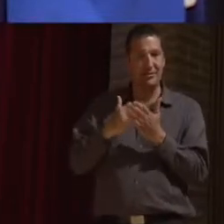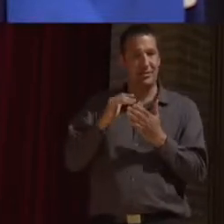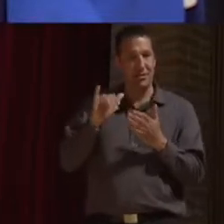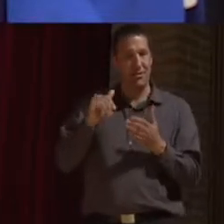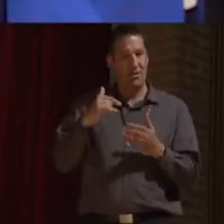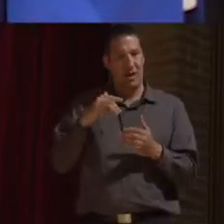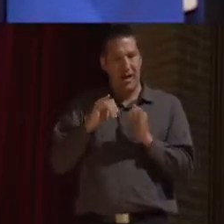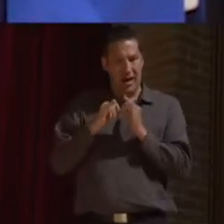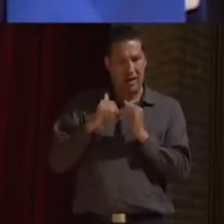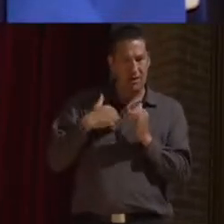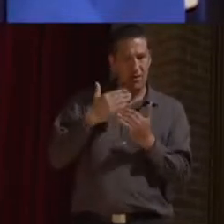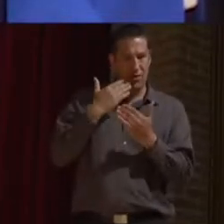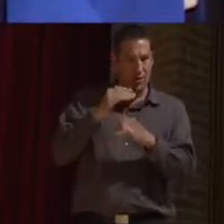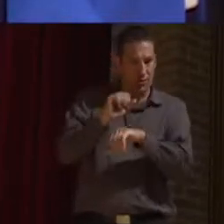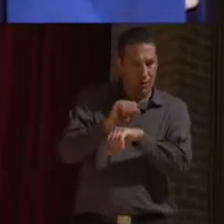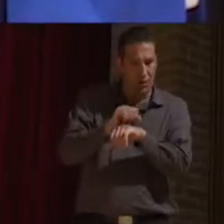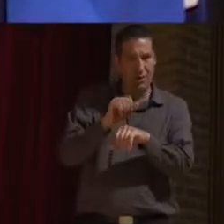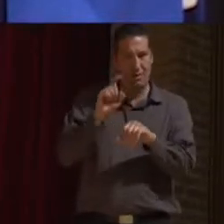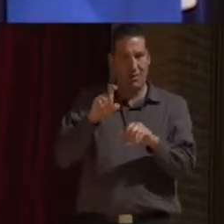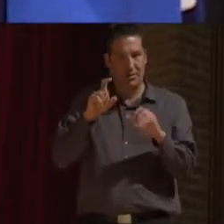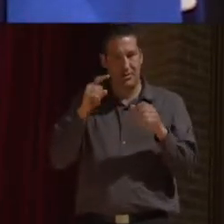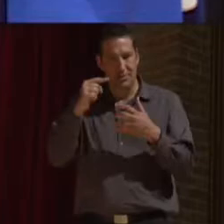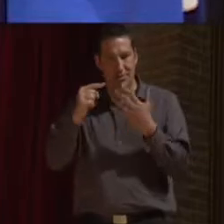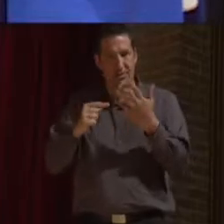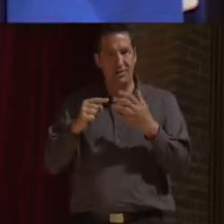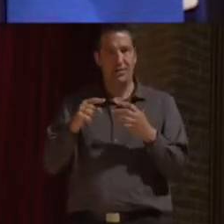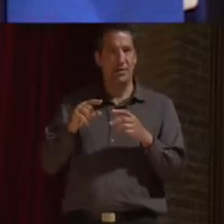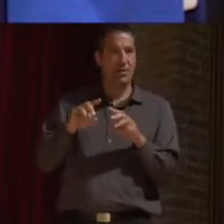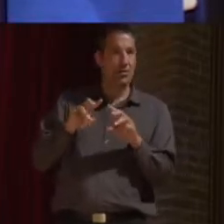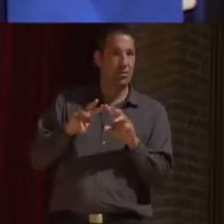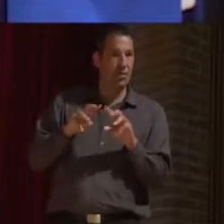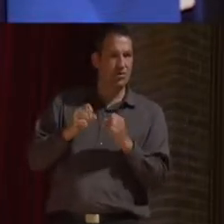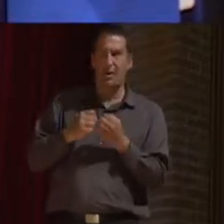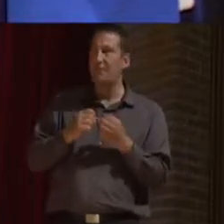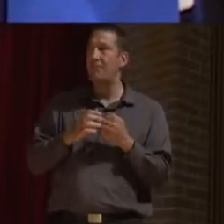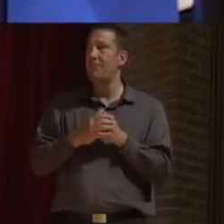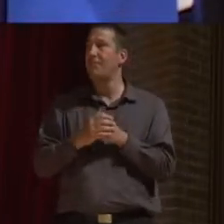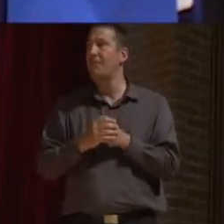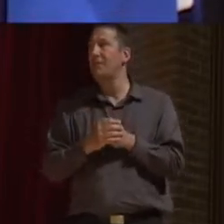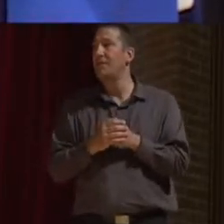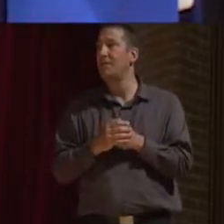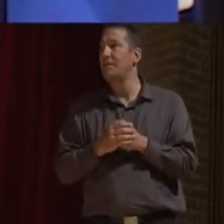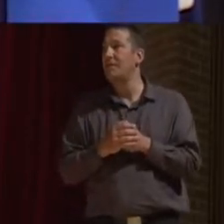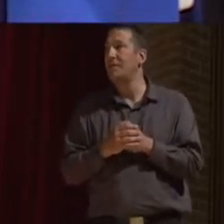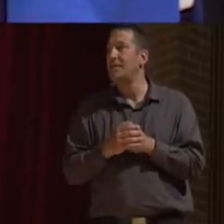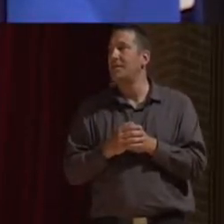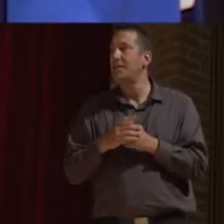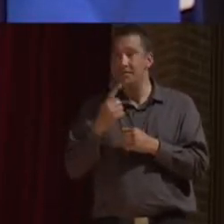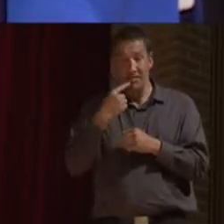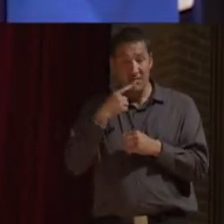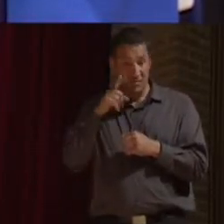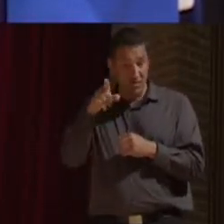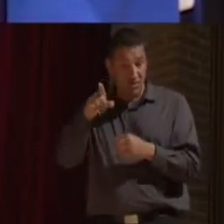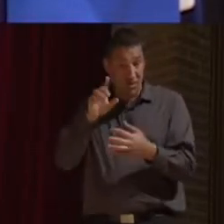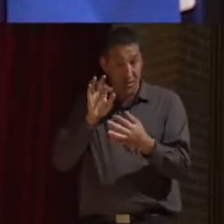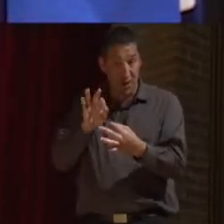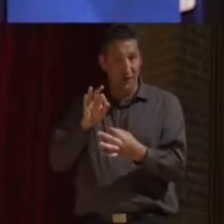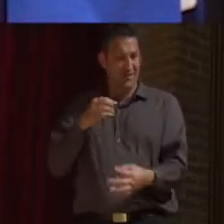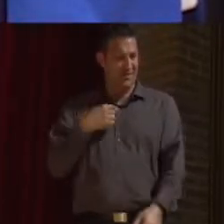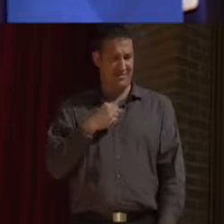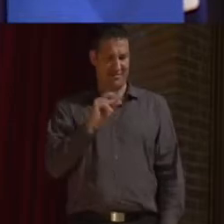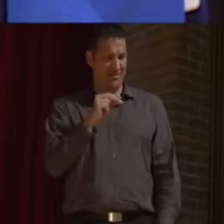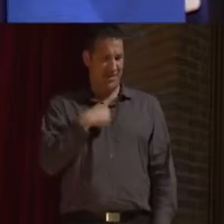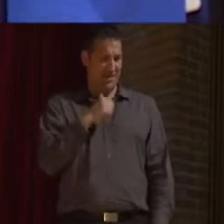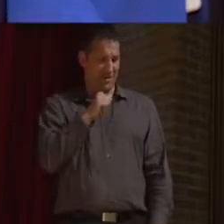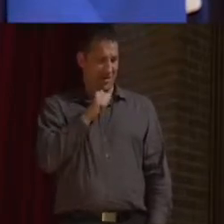worker and like being the most perfect person in like the workshop. He asked me, are you perfect? And I said, no, I'm not